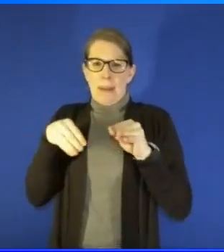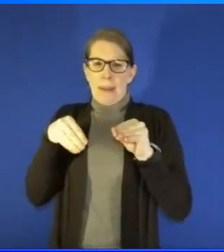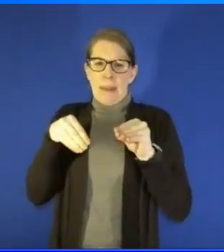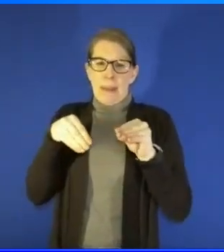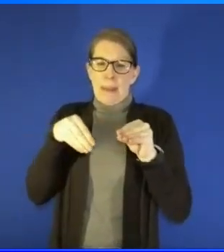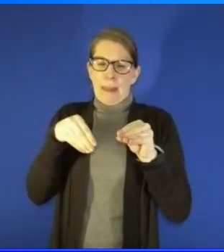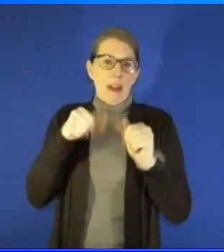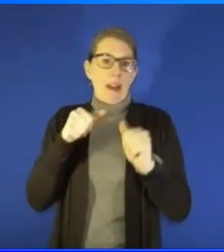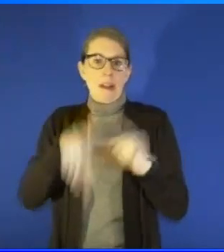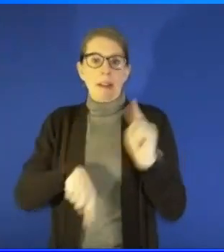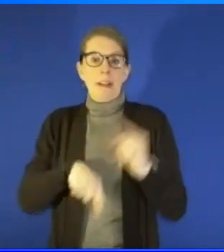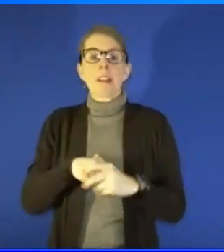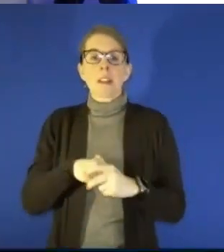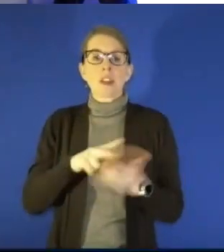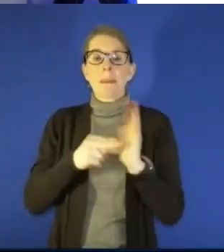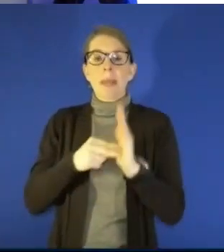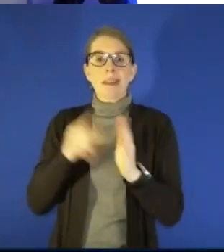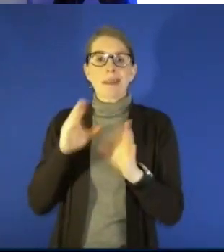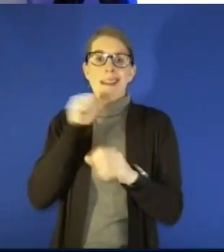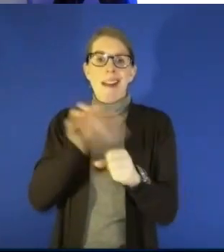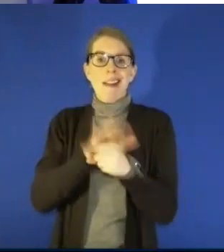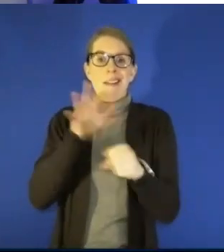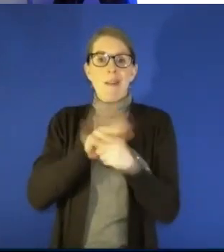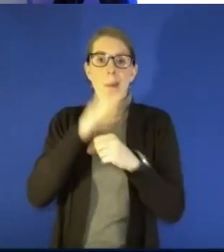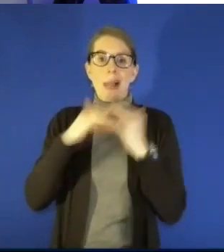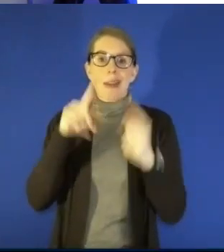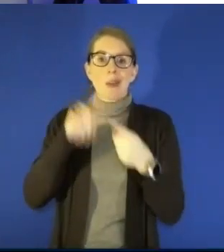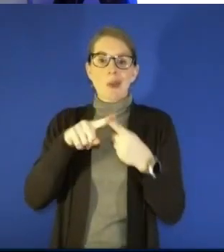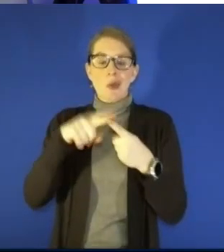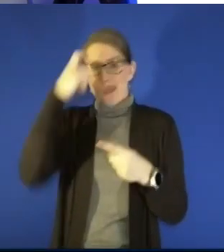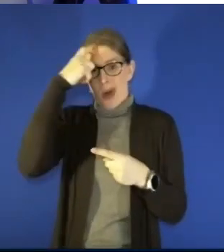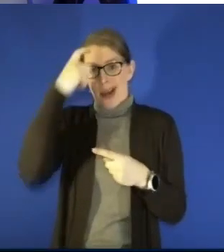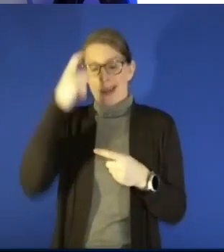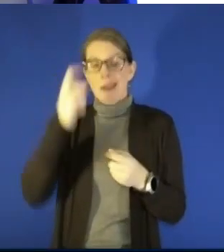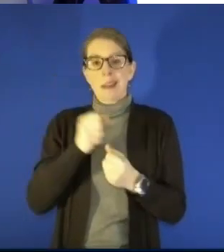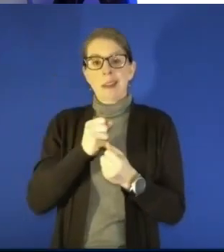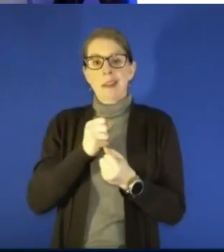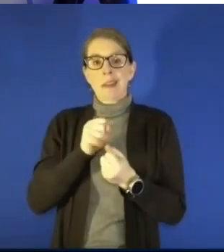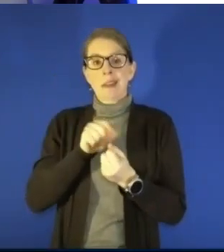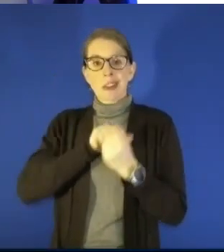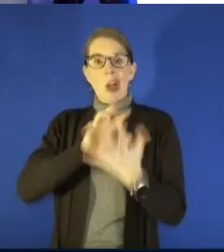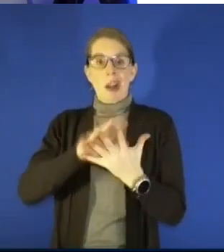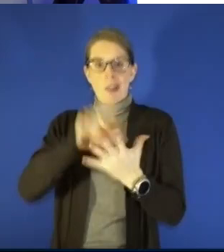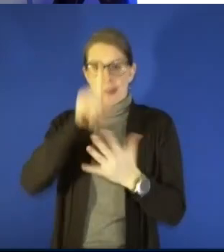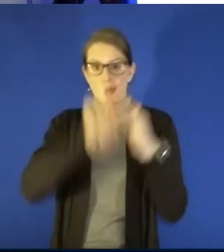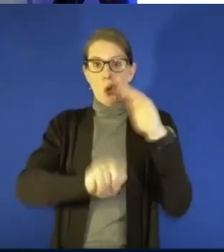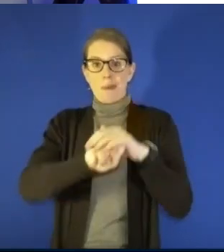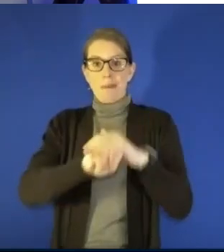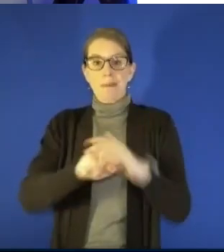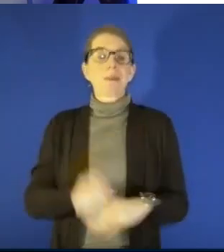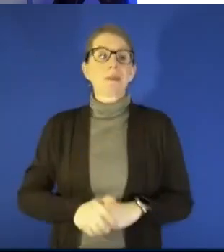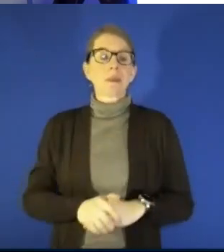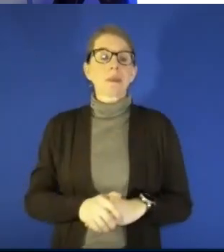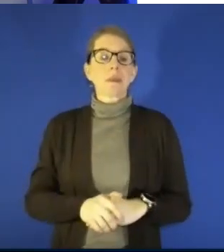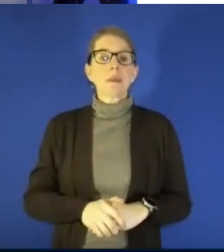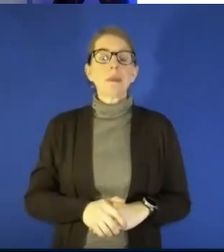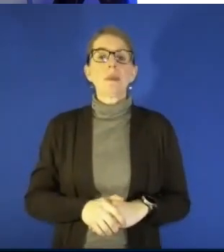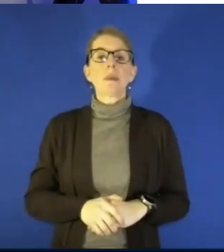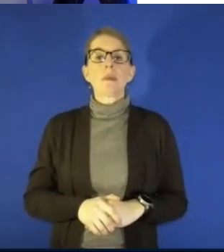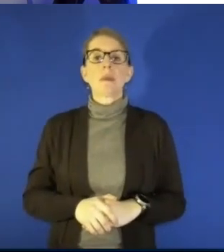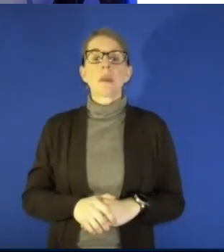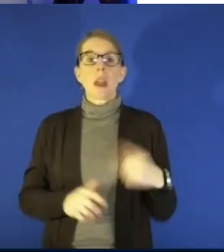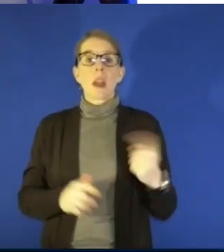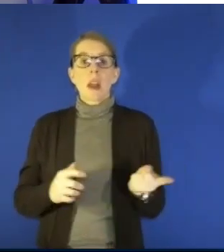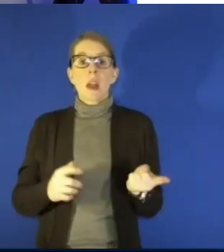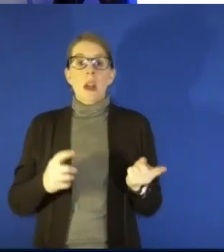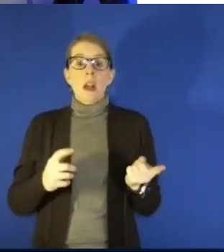the brain and cause a stroke. Simon has a question, and I'm glad he asked it because we actually have people asking. When Dr. Castro's back on, we want an update on